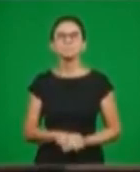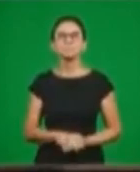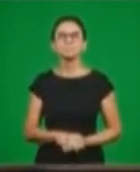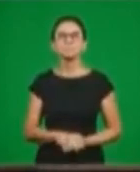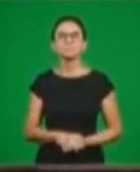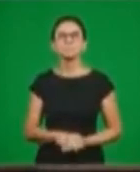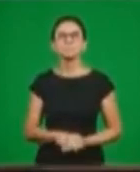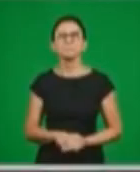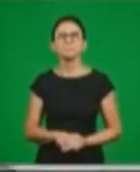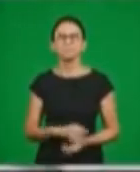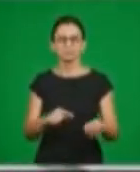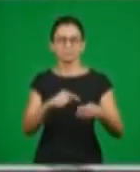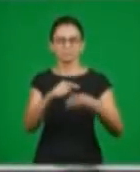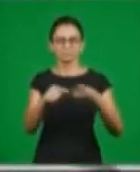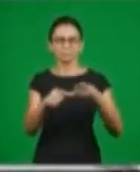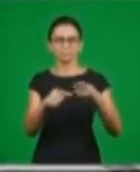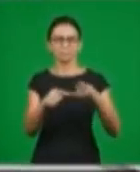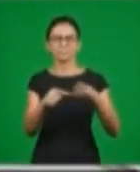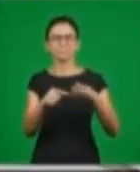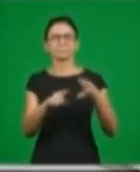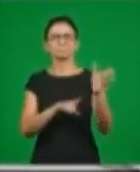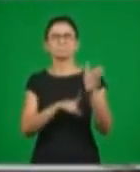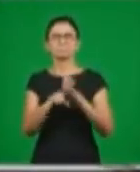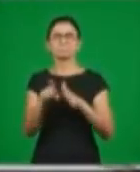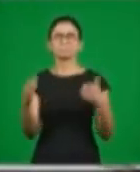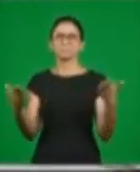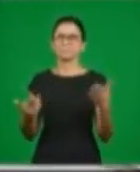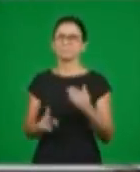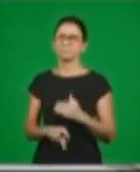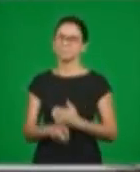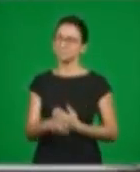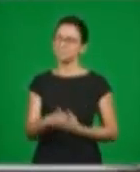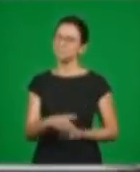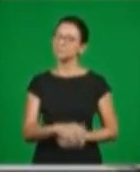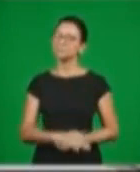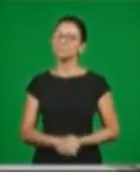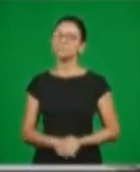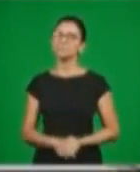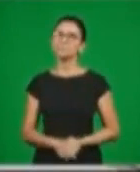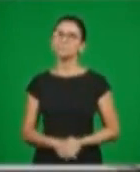Alright, let's go to the third question for today. So, continue.